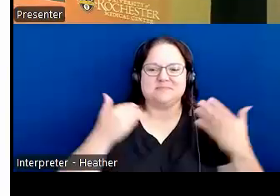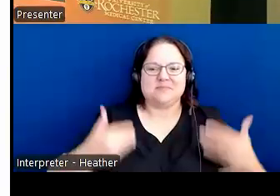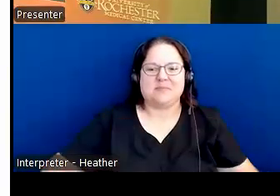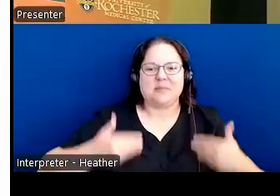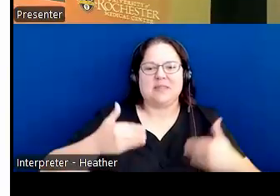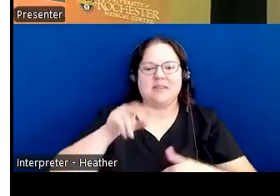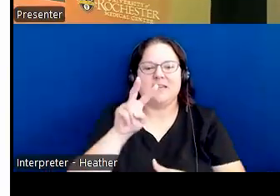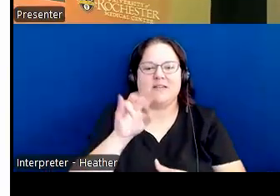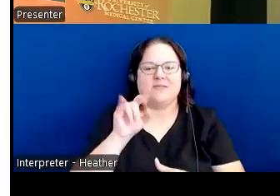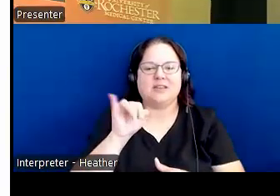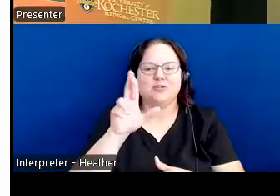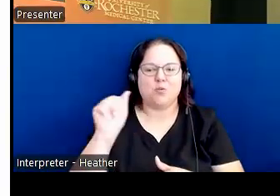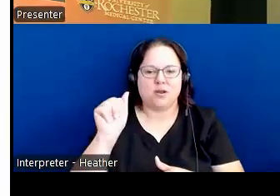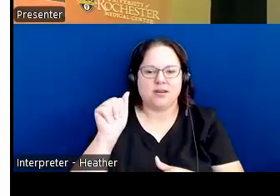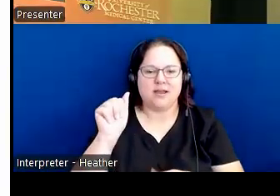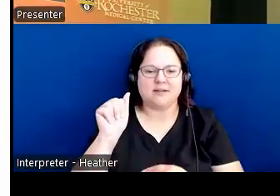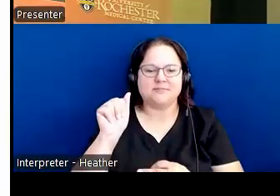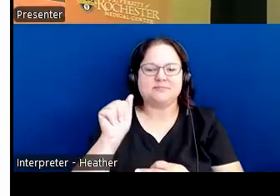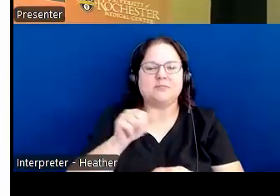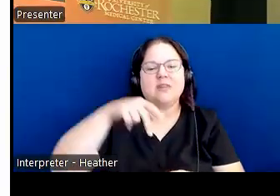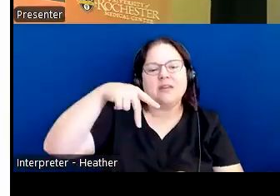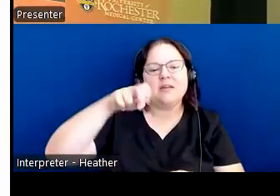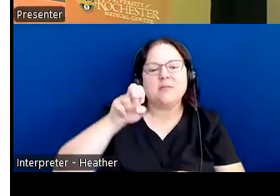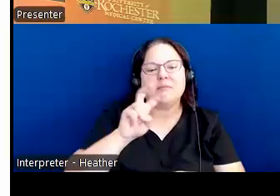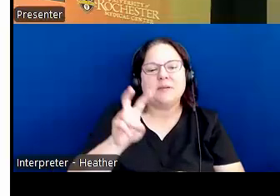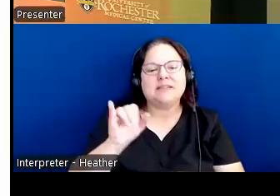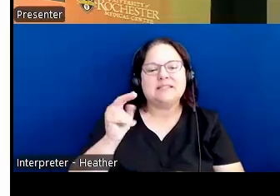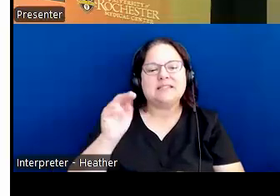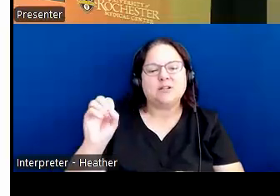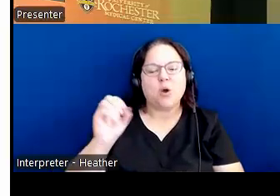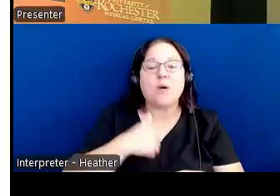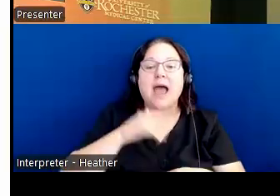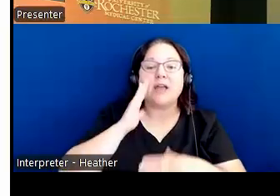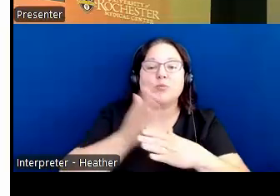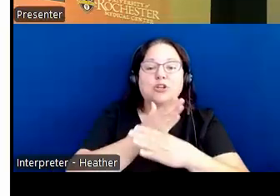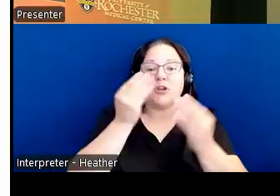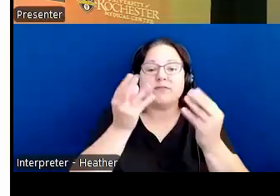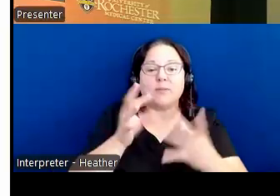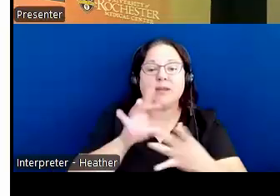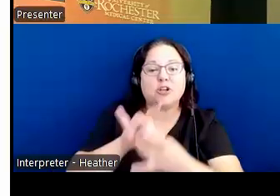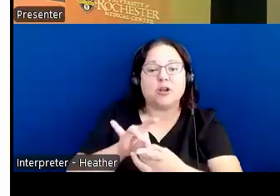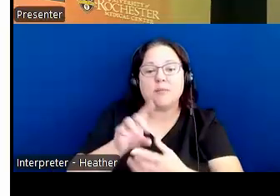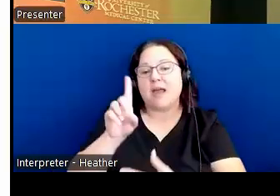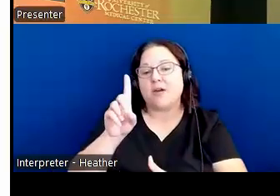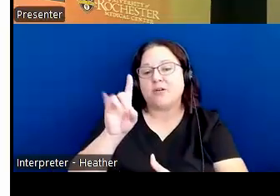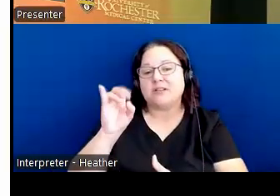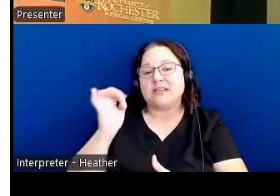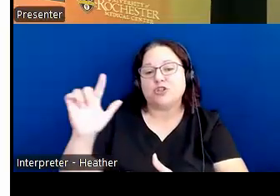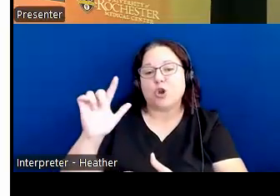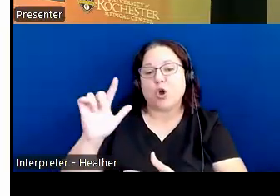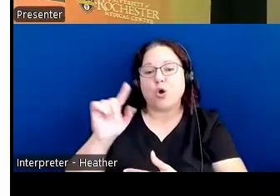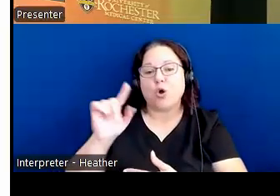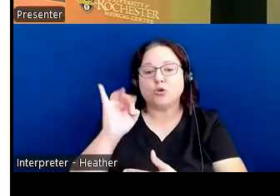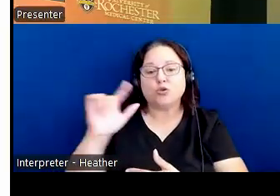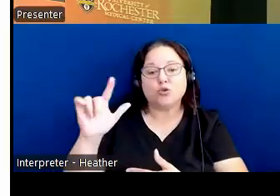Pezzino. Today, I will be sharing some information regarding a digital tool that we are beginning to employ at Strong